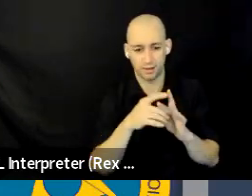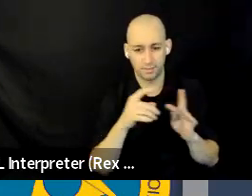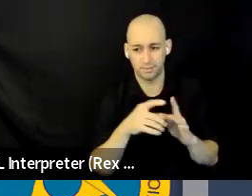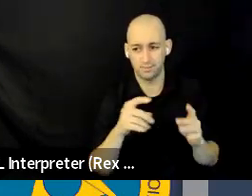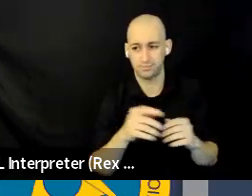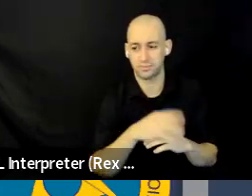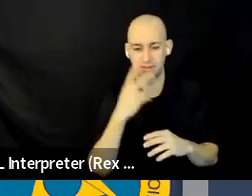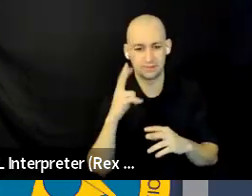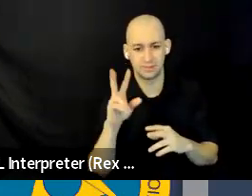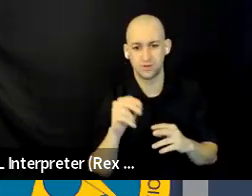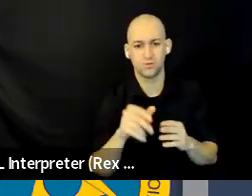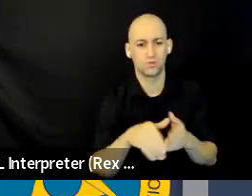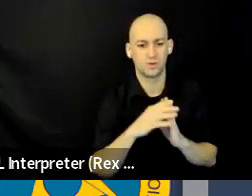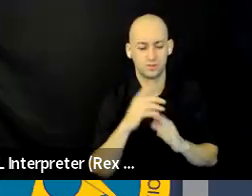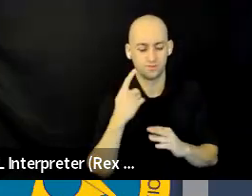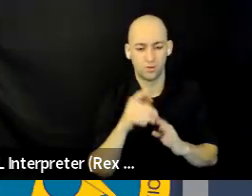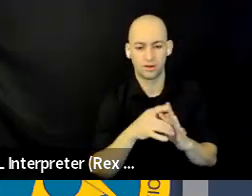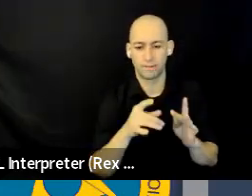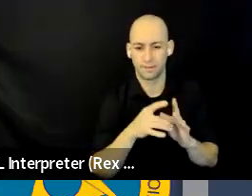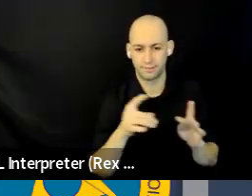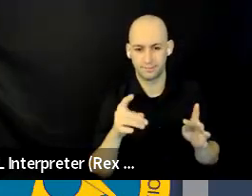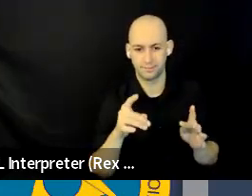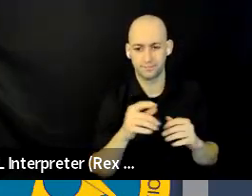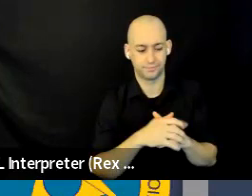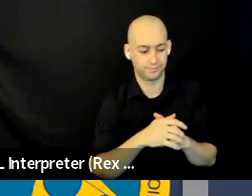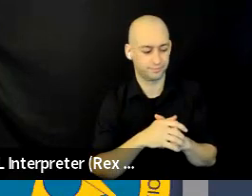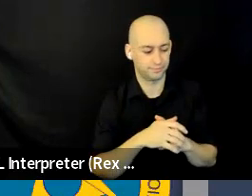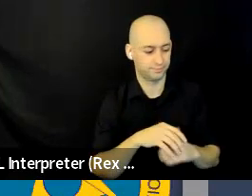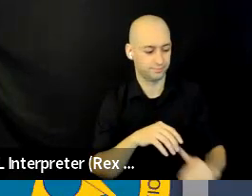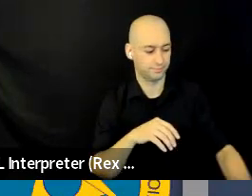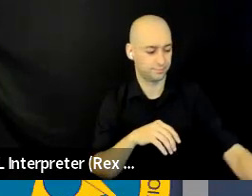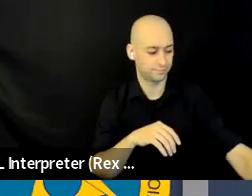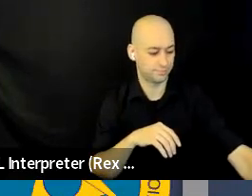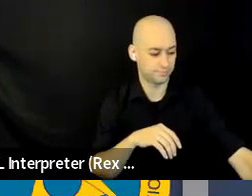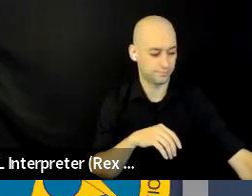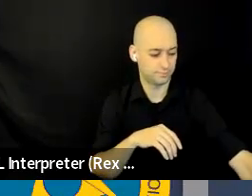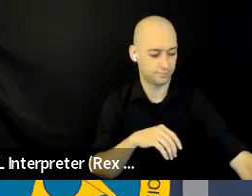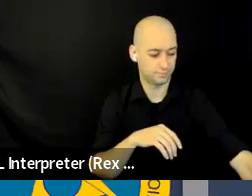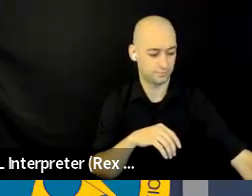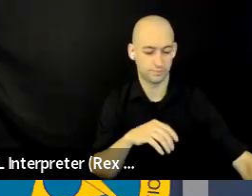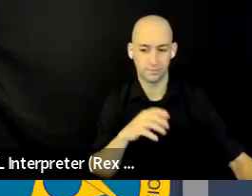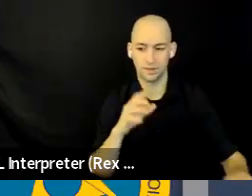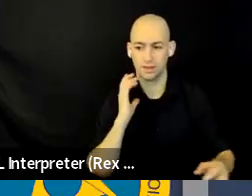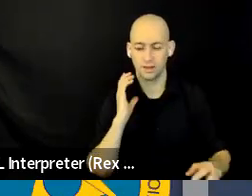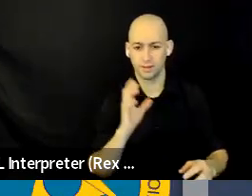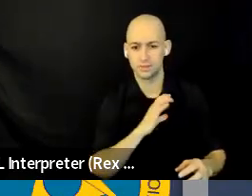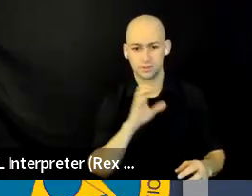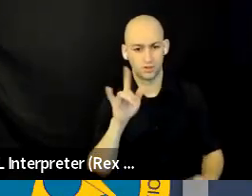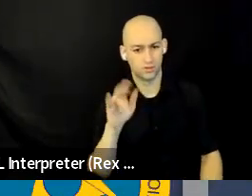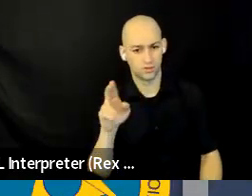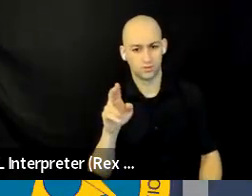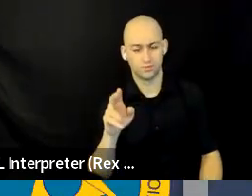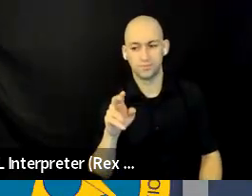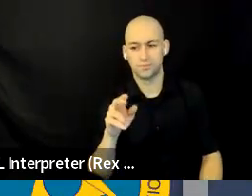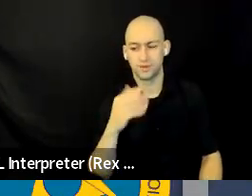I see no request for comment from any of our virtual attendees. Thank you. Thank you. Do we have any comment? Yes, Commissioner Liu? Thank you, Madam